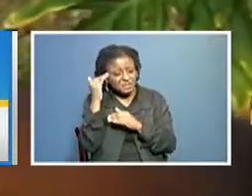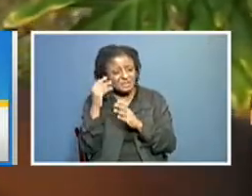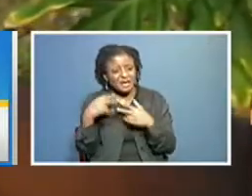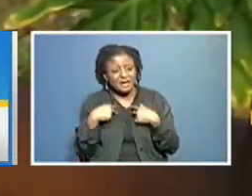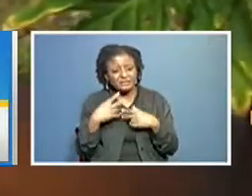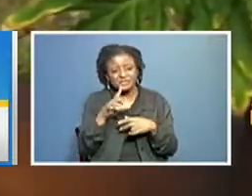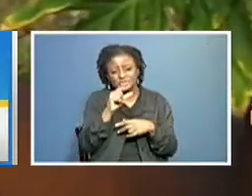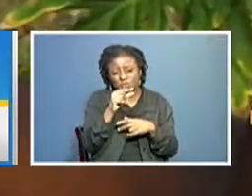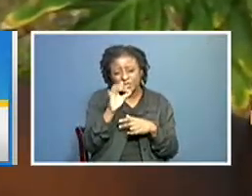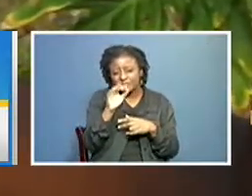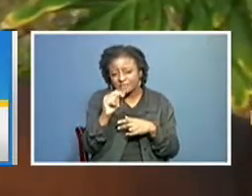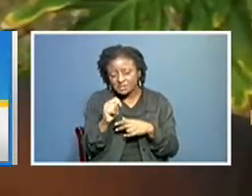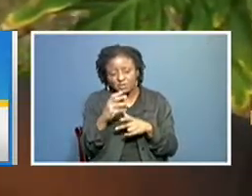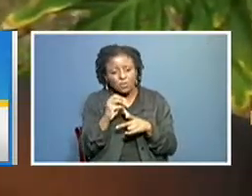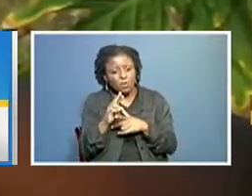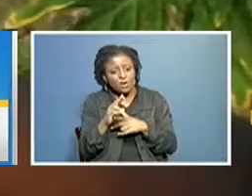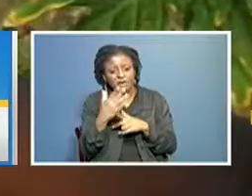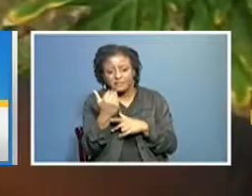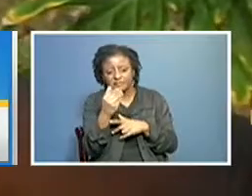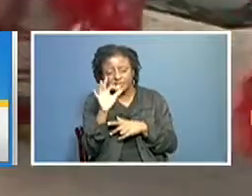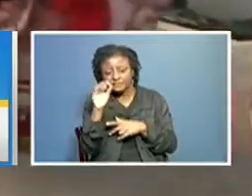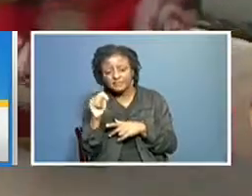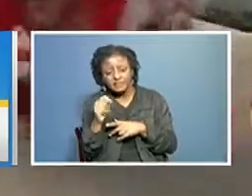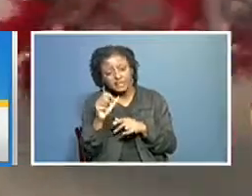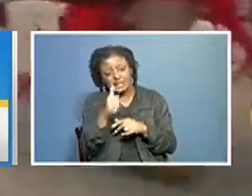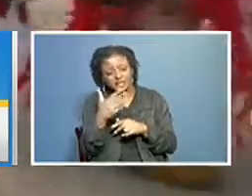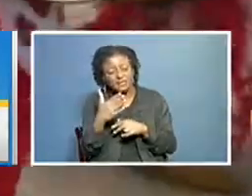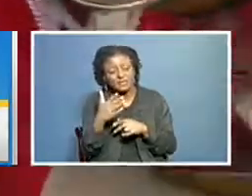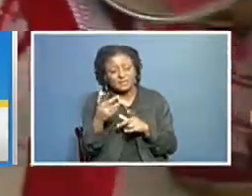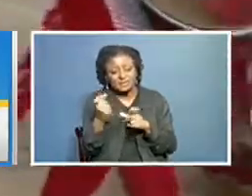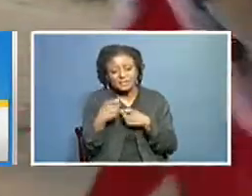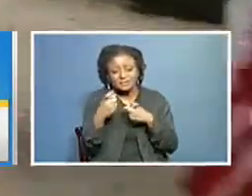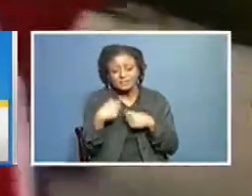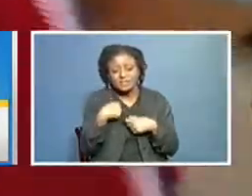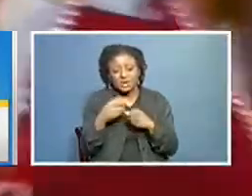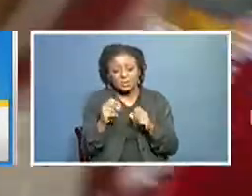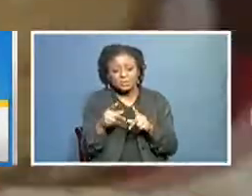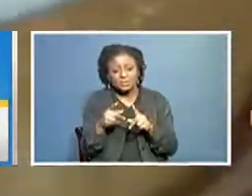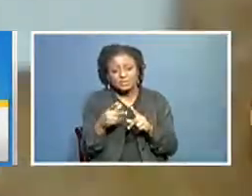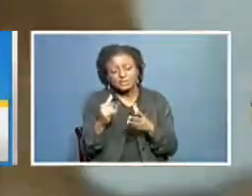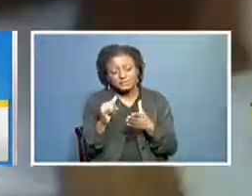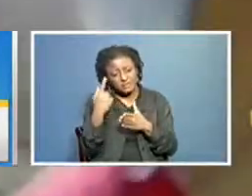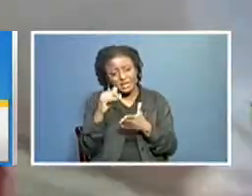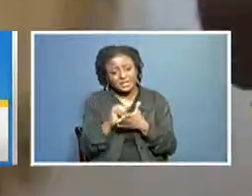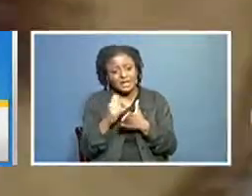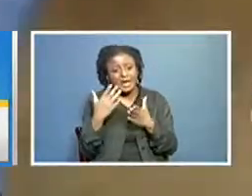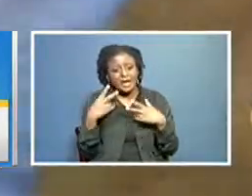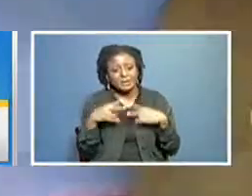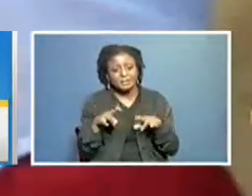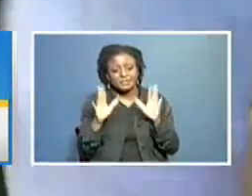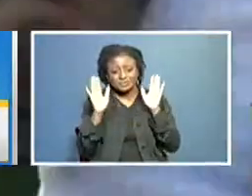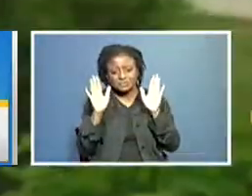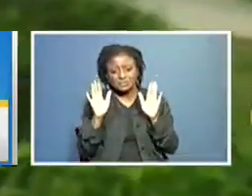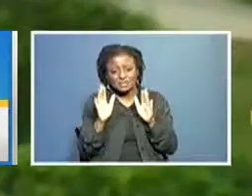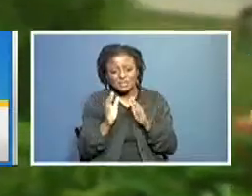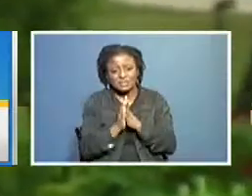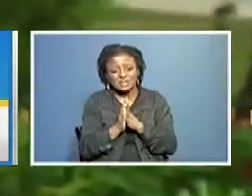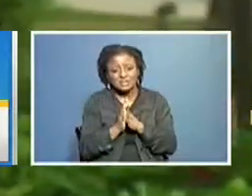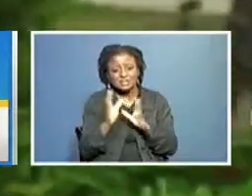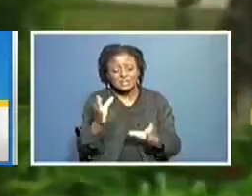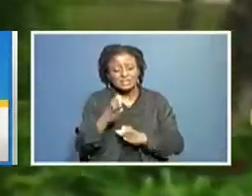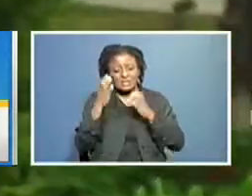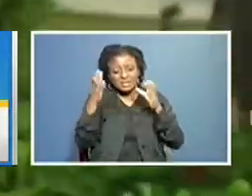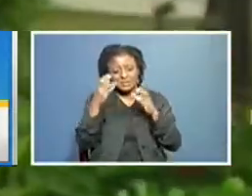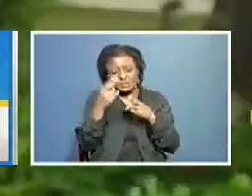anything on the green to give me a chance to secure it, but for that to happen, it was icing on the cake. Bhatia's celebration will be